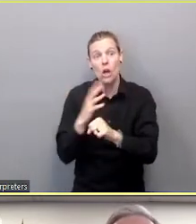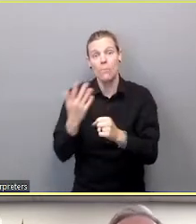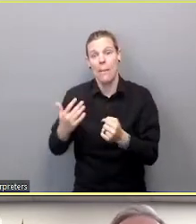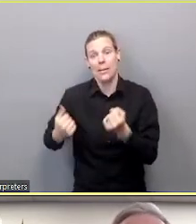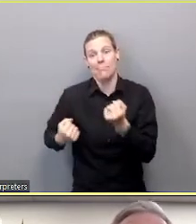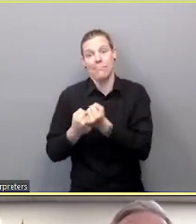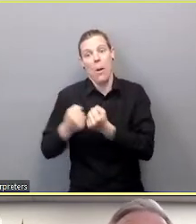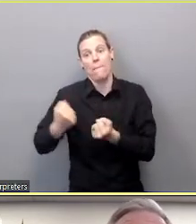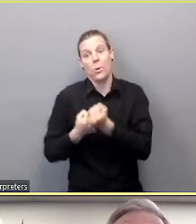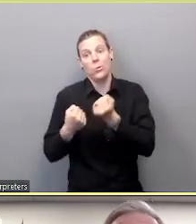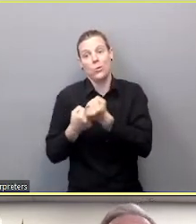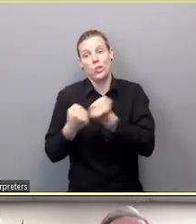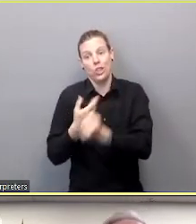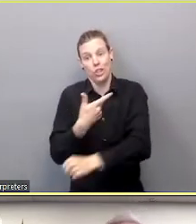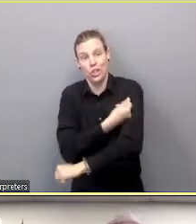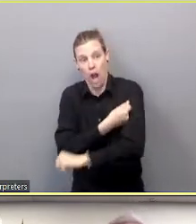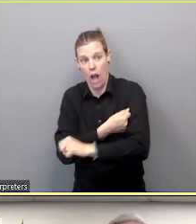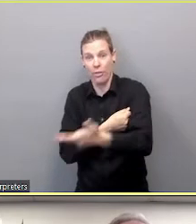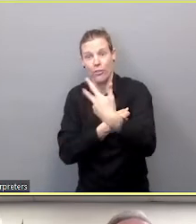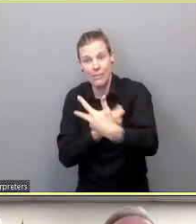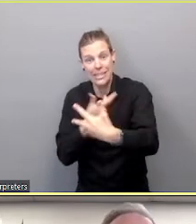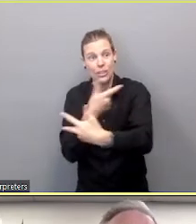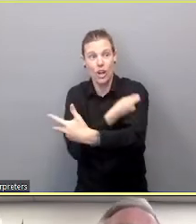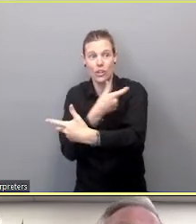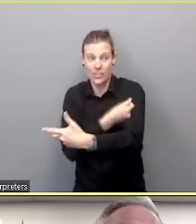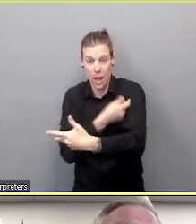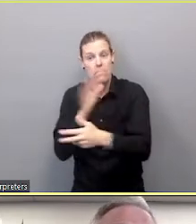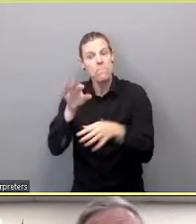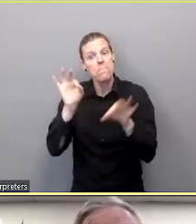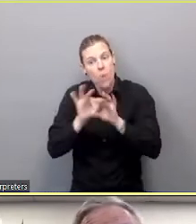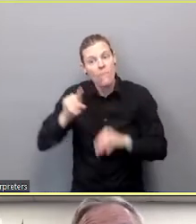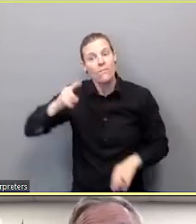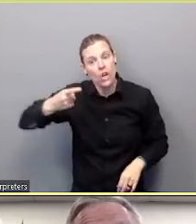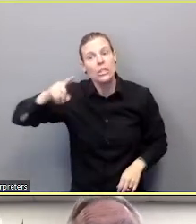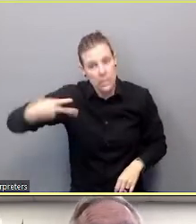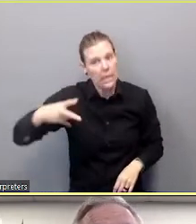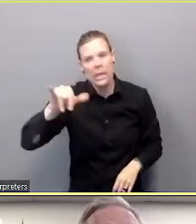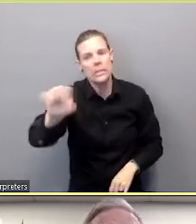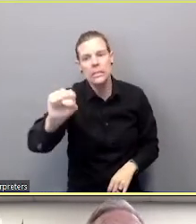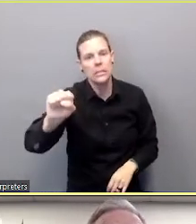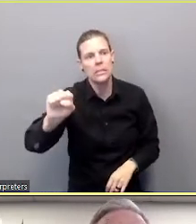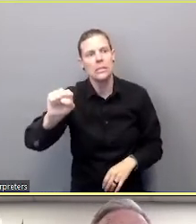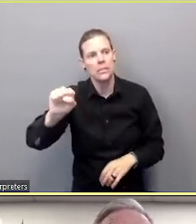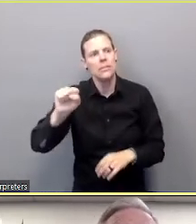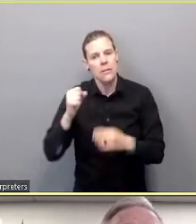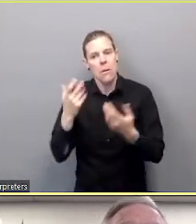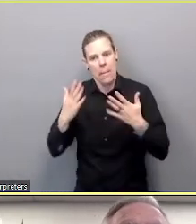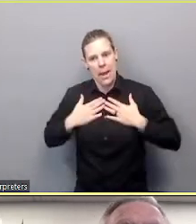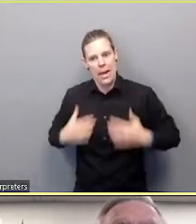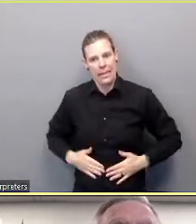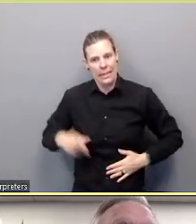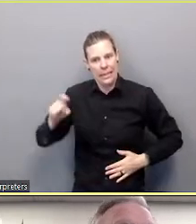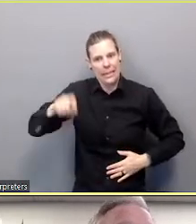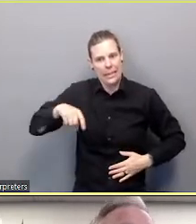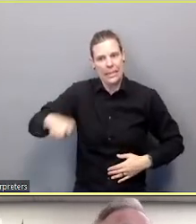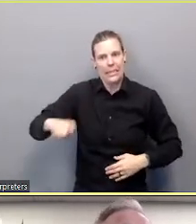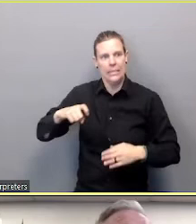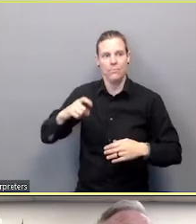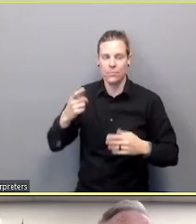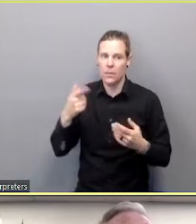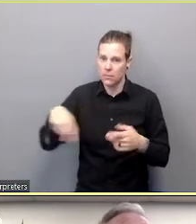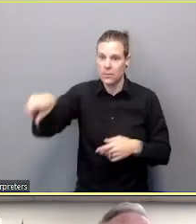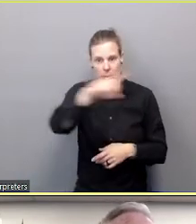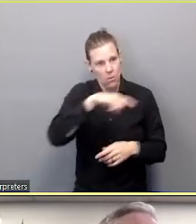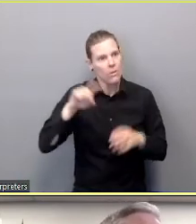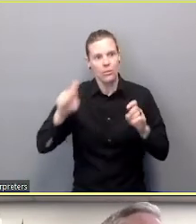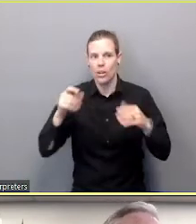primary series is really important. And then the booster for many, if actually most people who are vaccinated are now due for a booster as